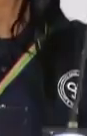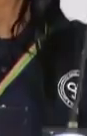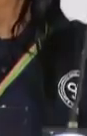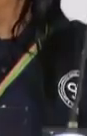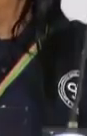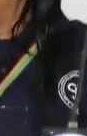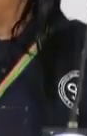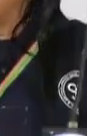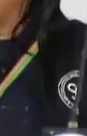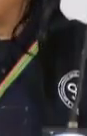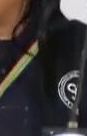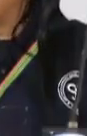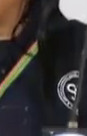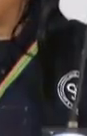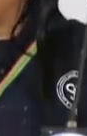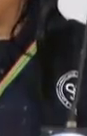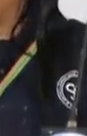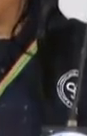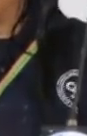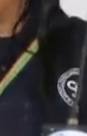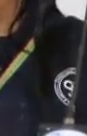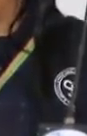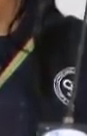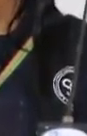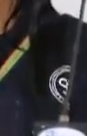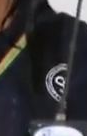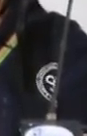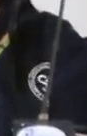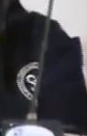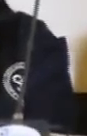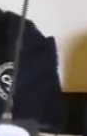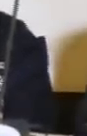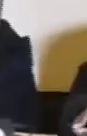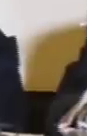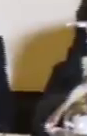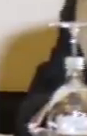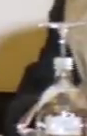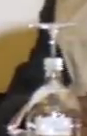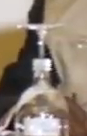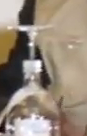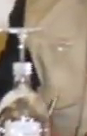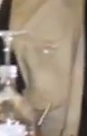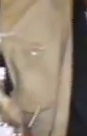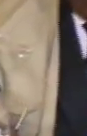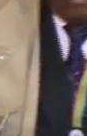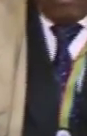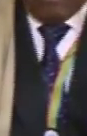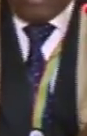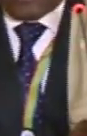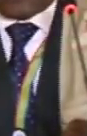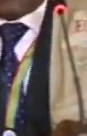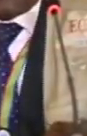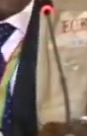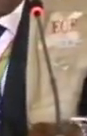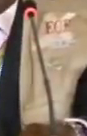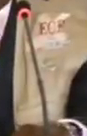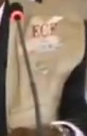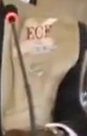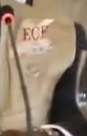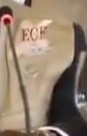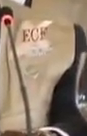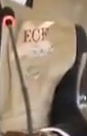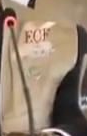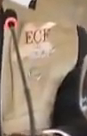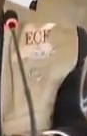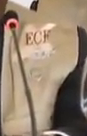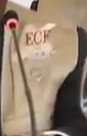Yes. You know, what His Excellency has said is perfectly correct. It's again